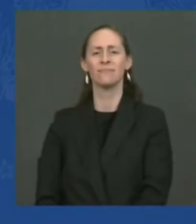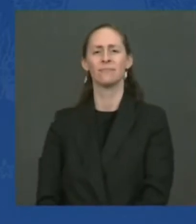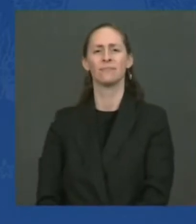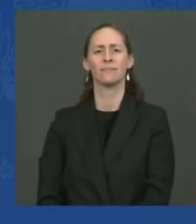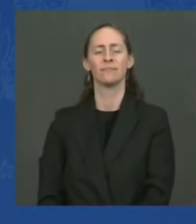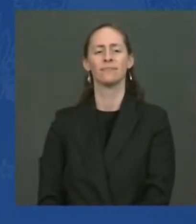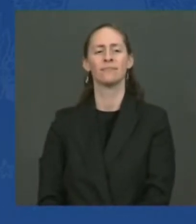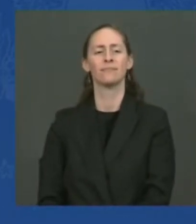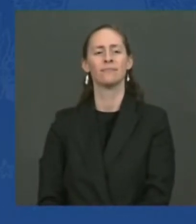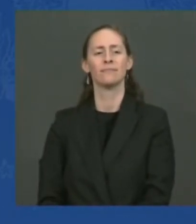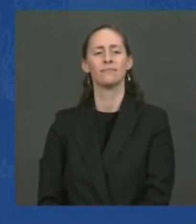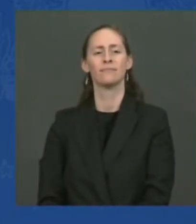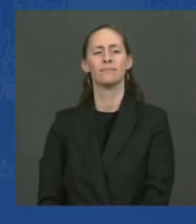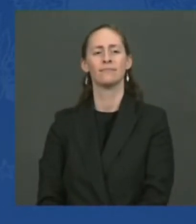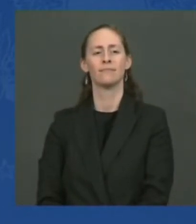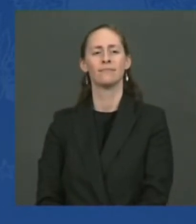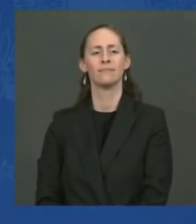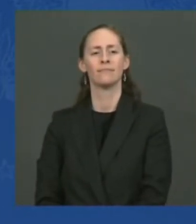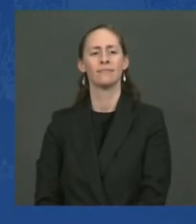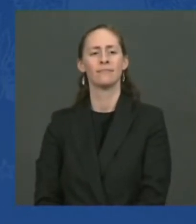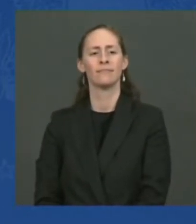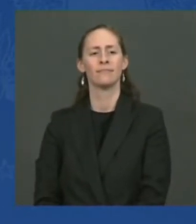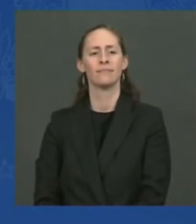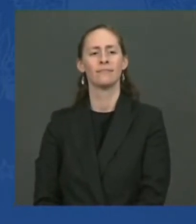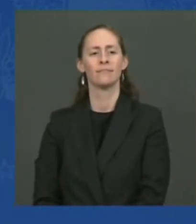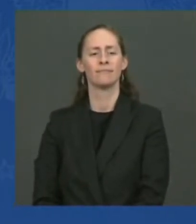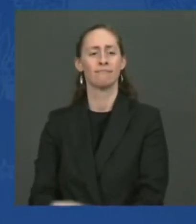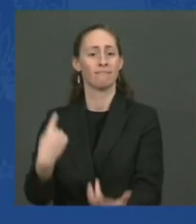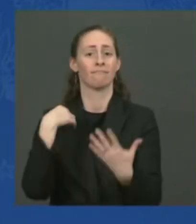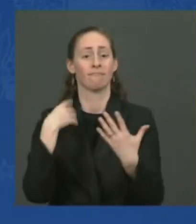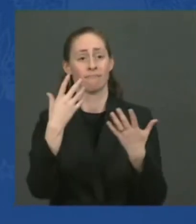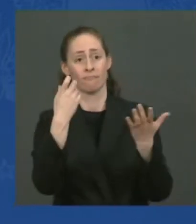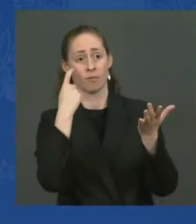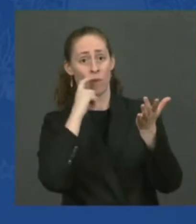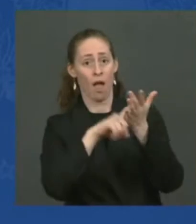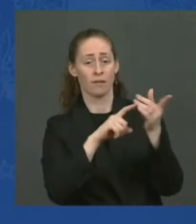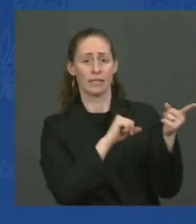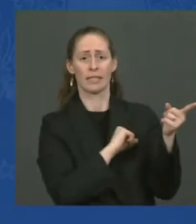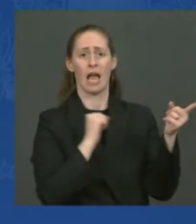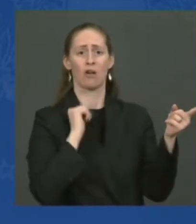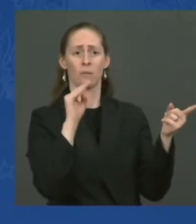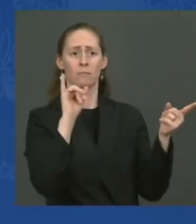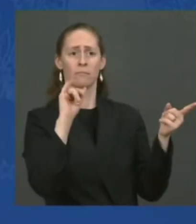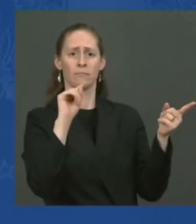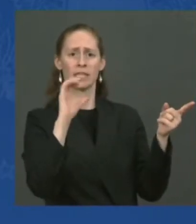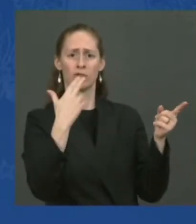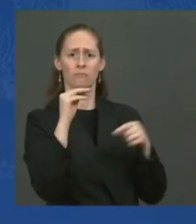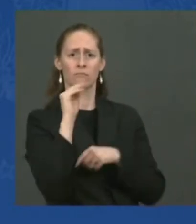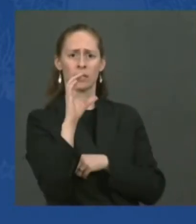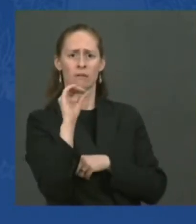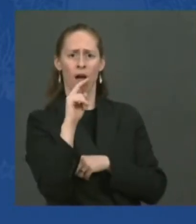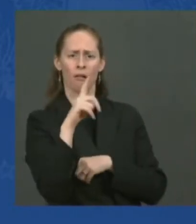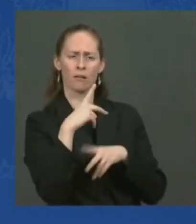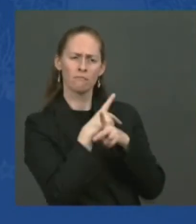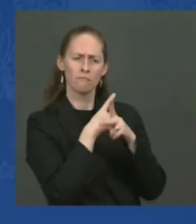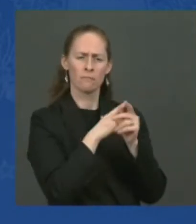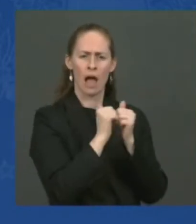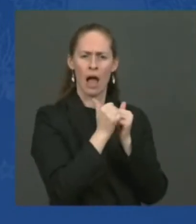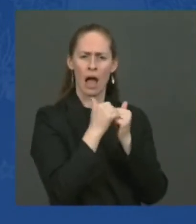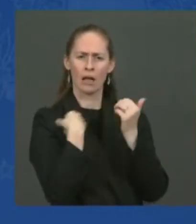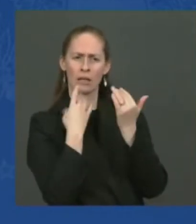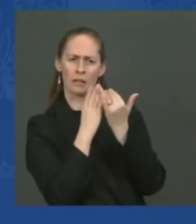Senator Mitch McConnell, to his credit, supported our efforts to find a way forward and eventually lent his critical